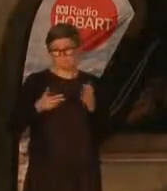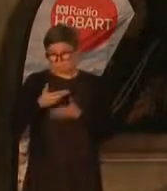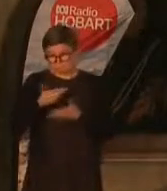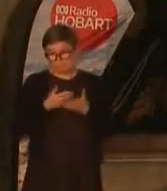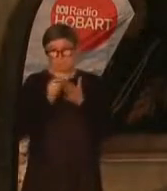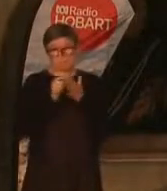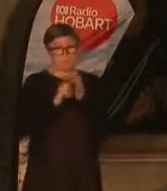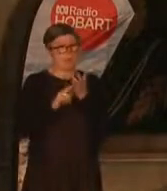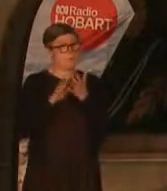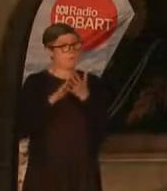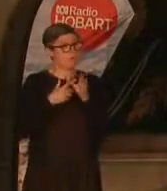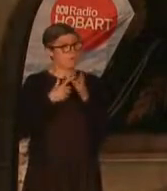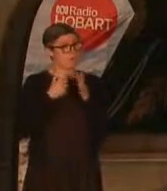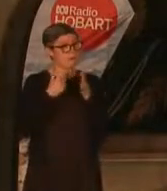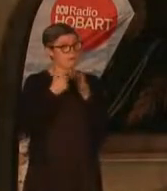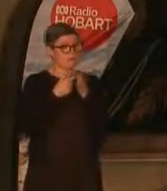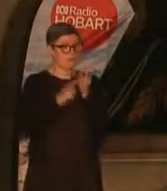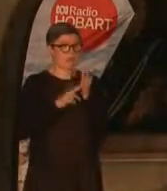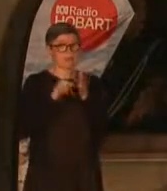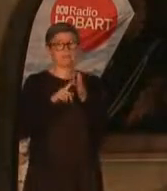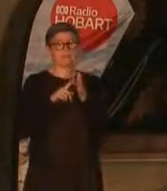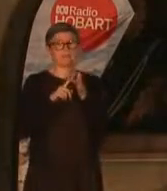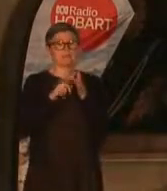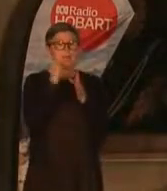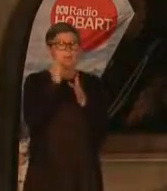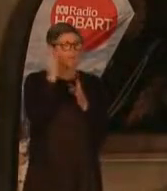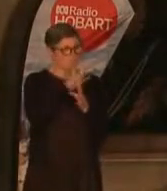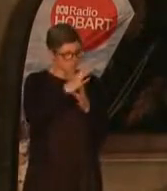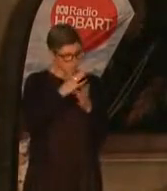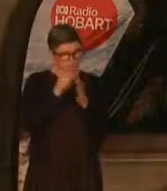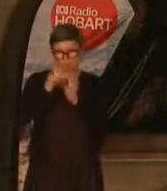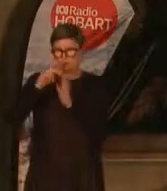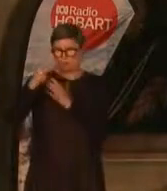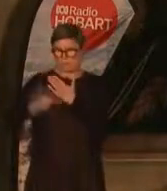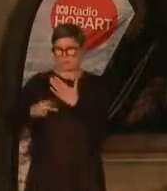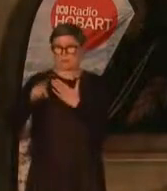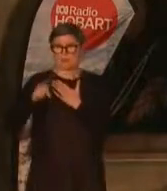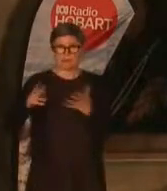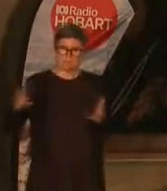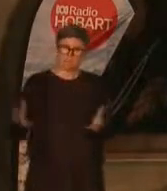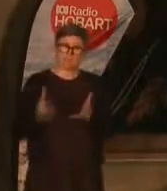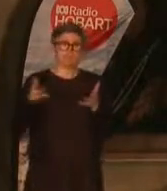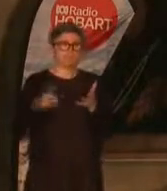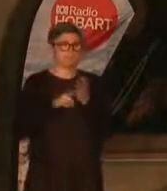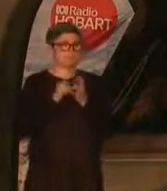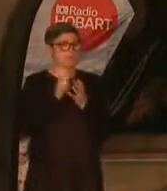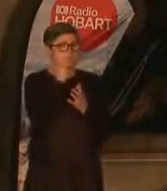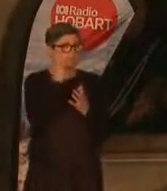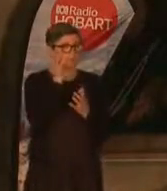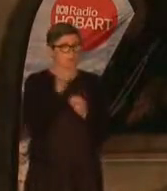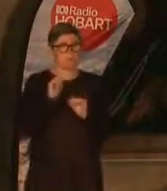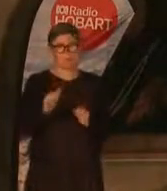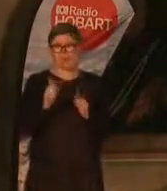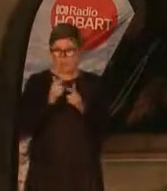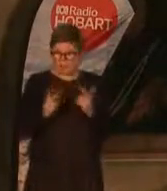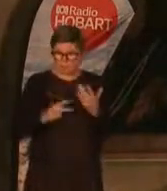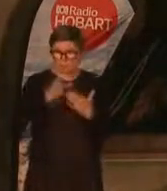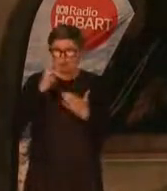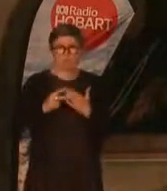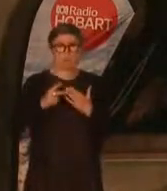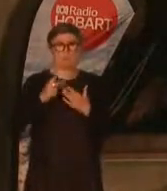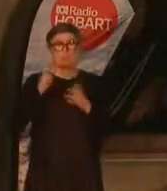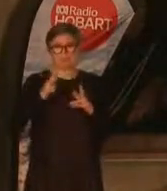language program, which has created a renaissance in the language of Tasmanian Aboriginal people and is profound in rebuilding